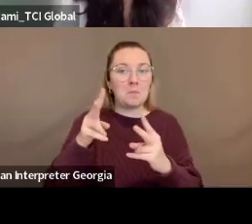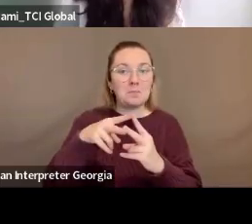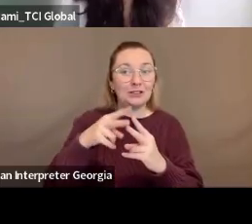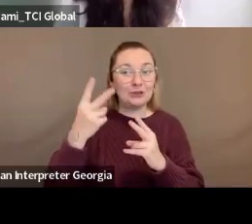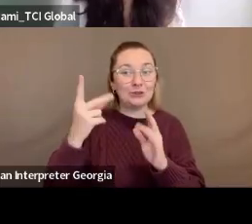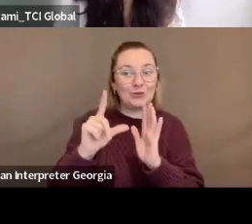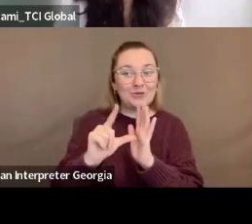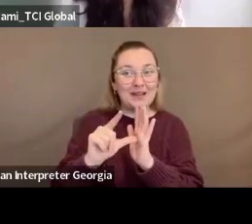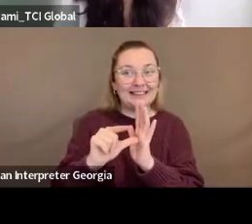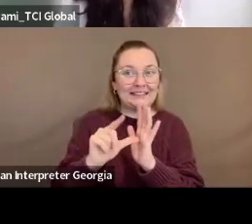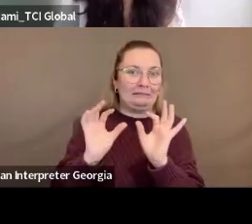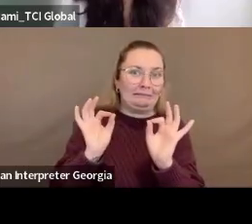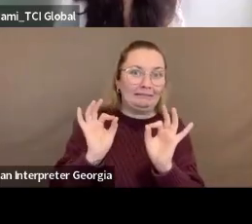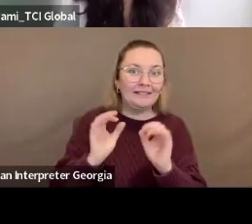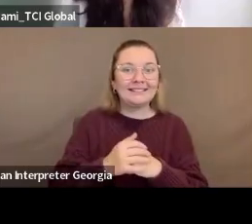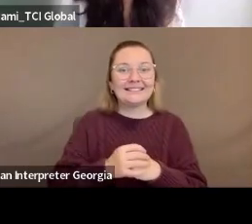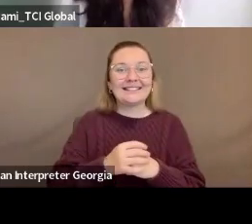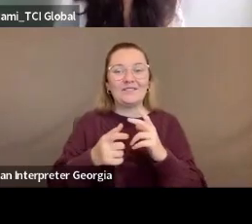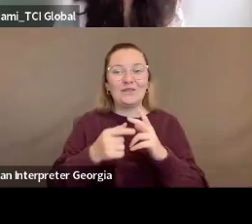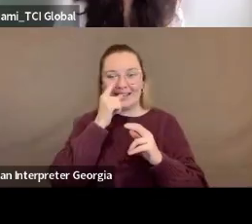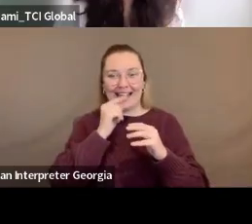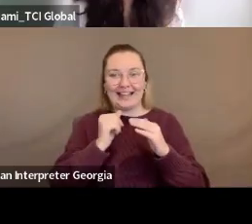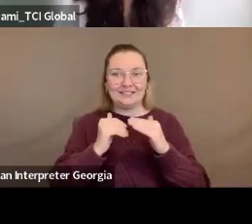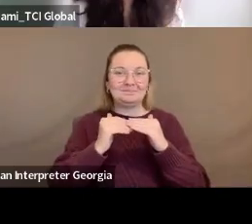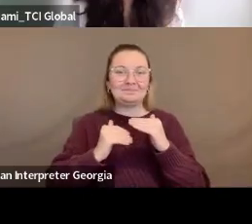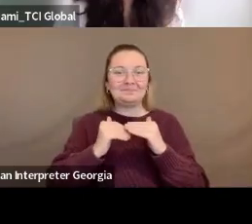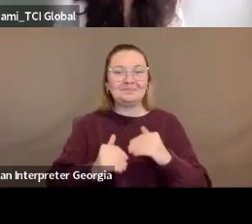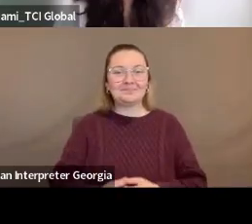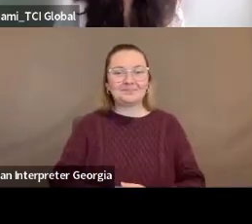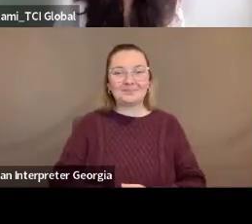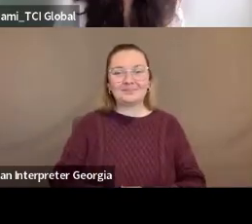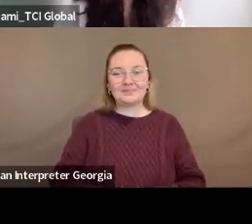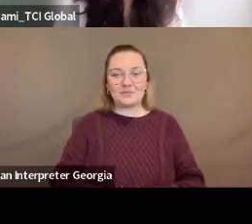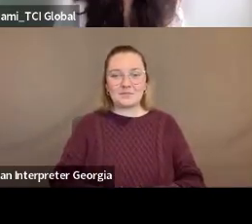2 minutes ideally, if you can.